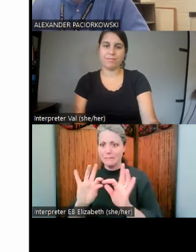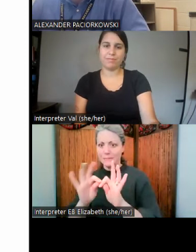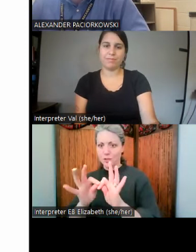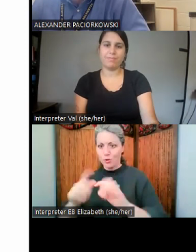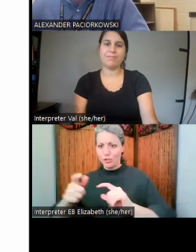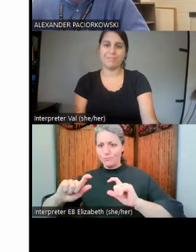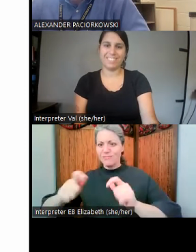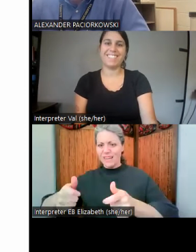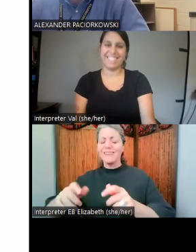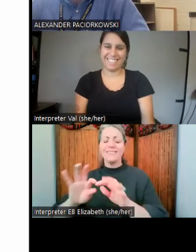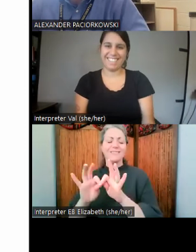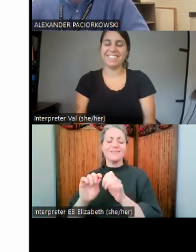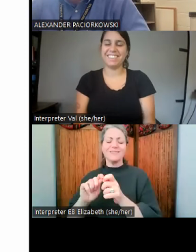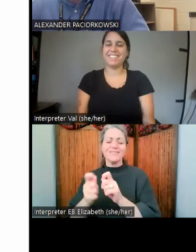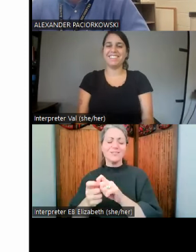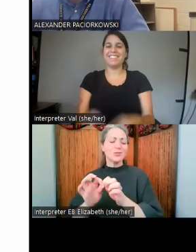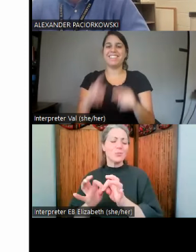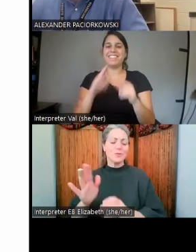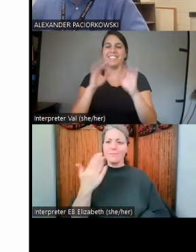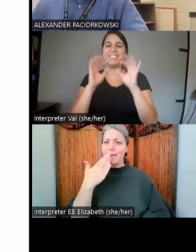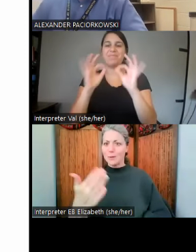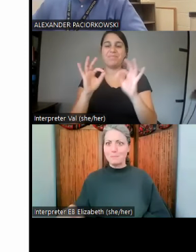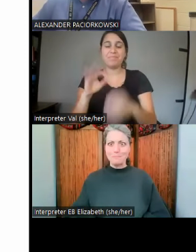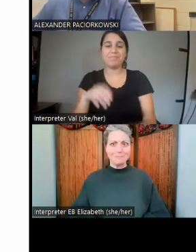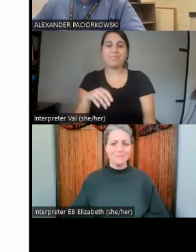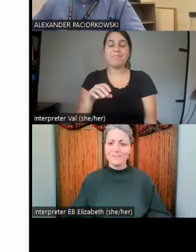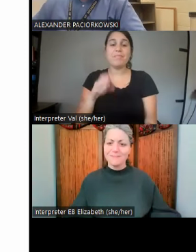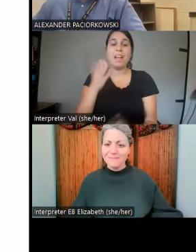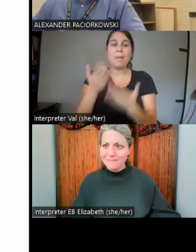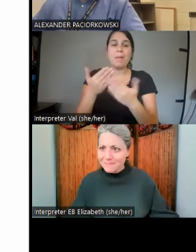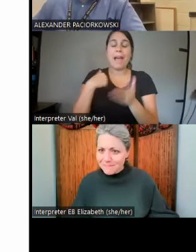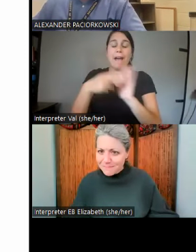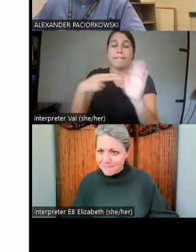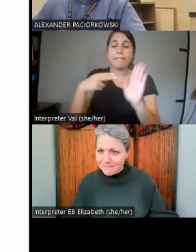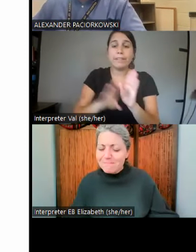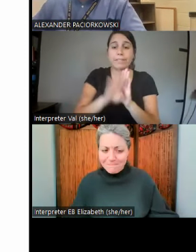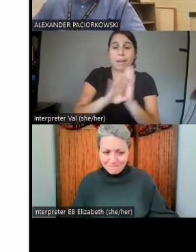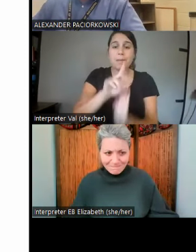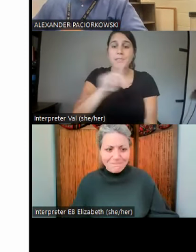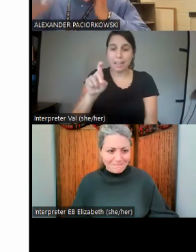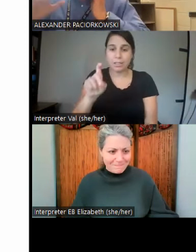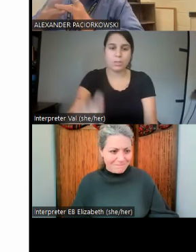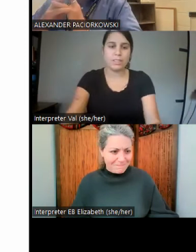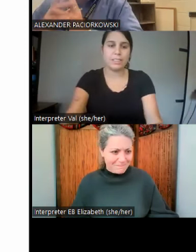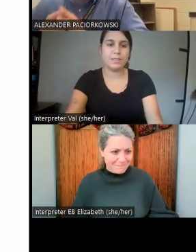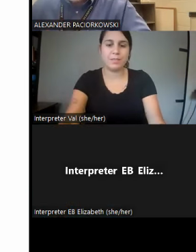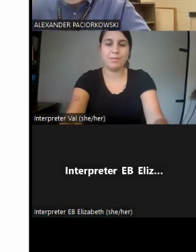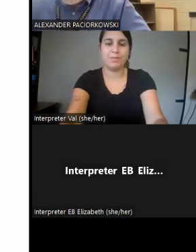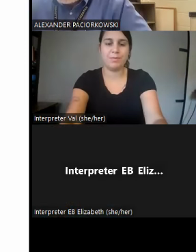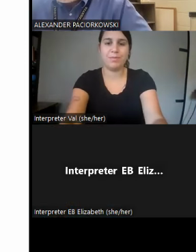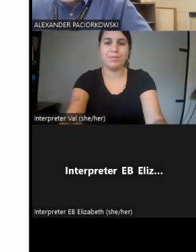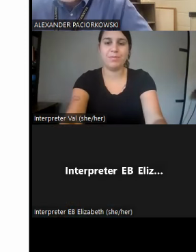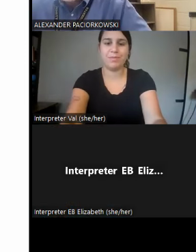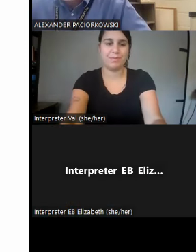a medical or a developmental diagnosis. Also concerningly is in terms of food